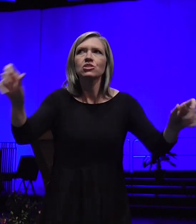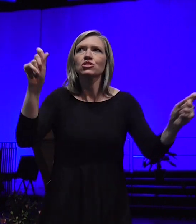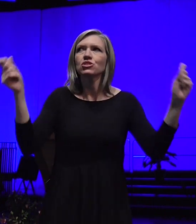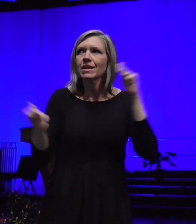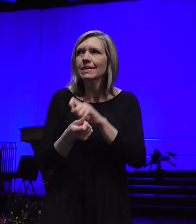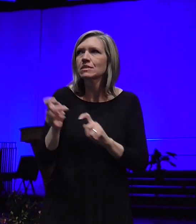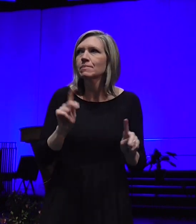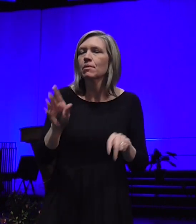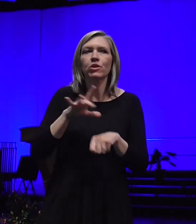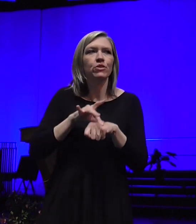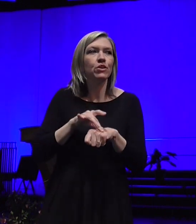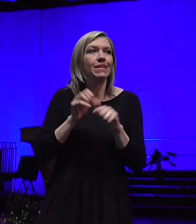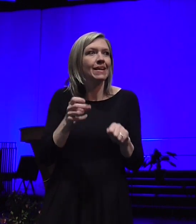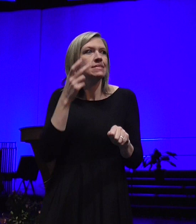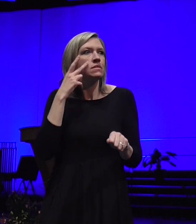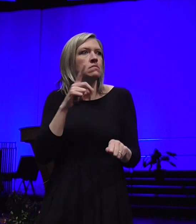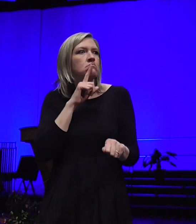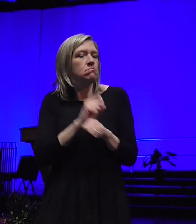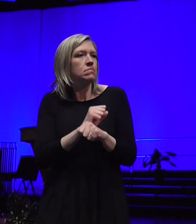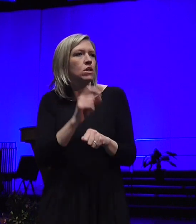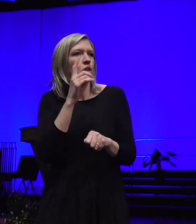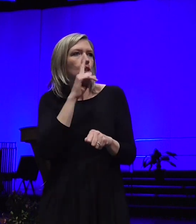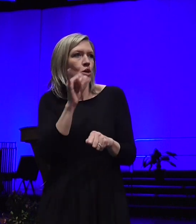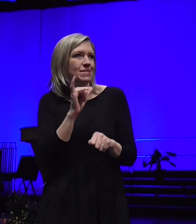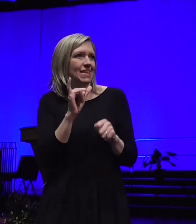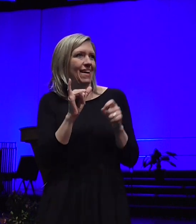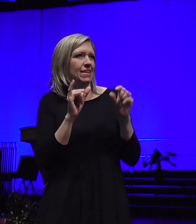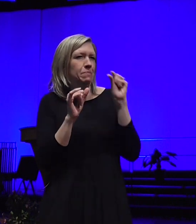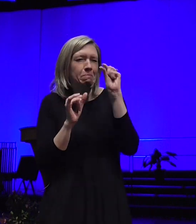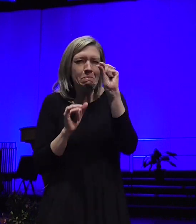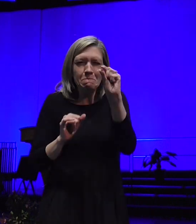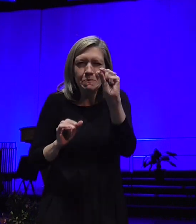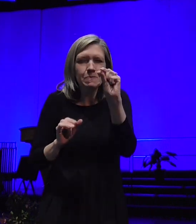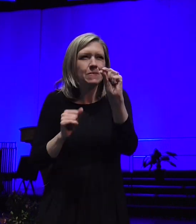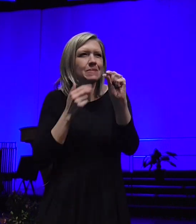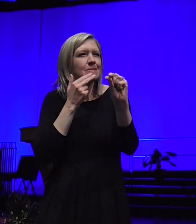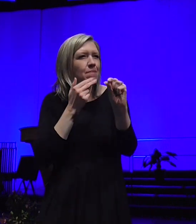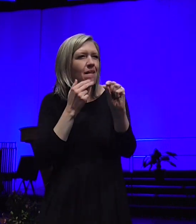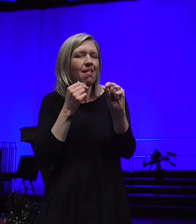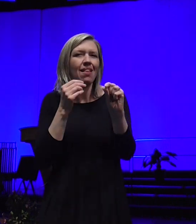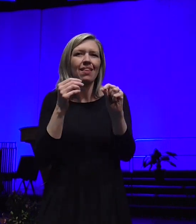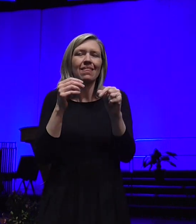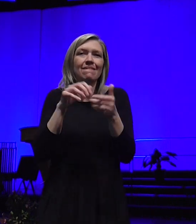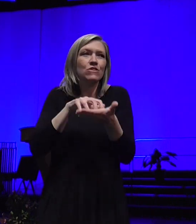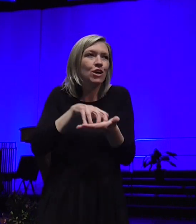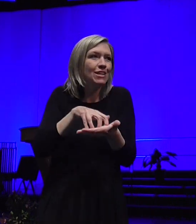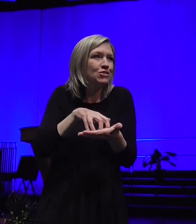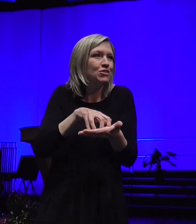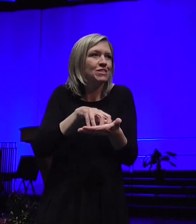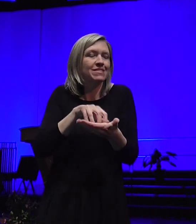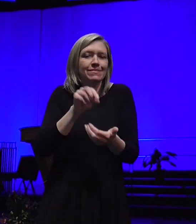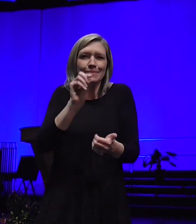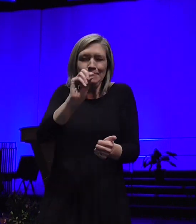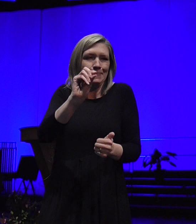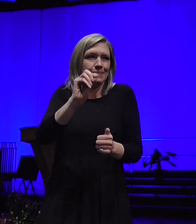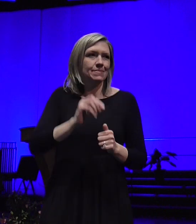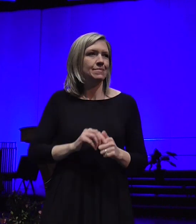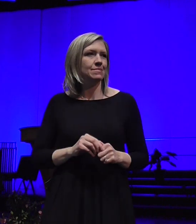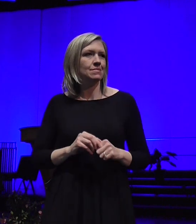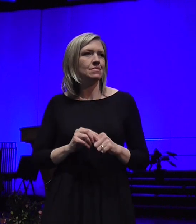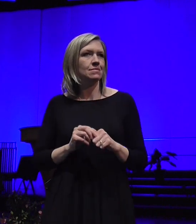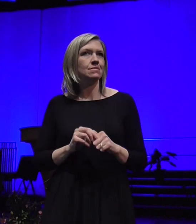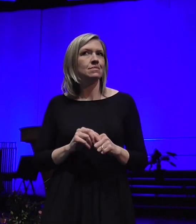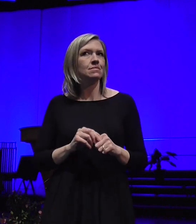what it really looks like where we live, how small and fragile it is out there.